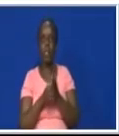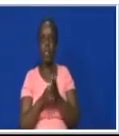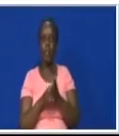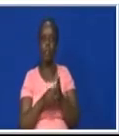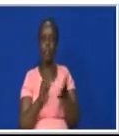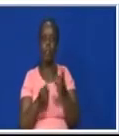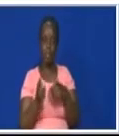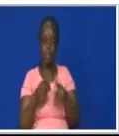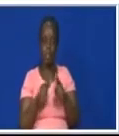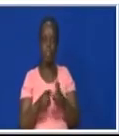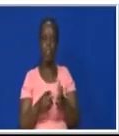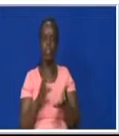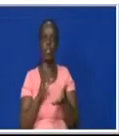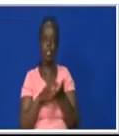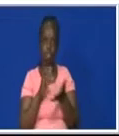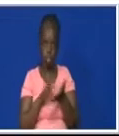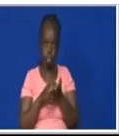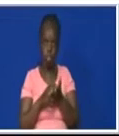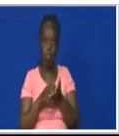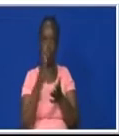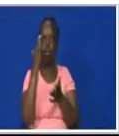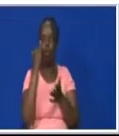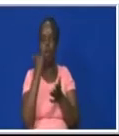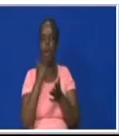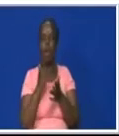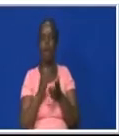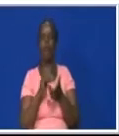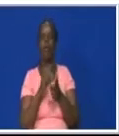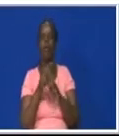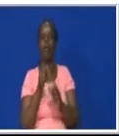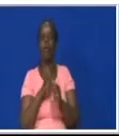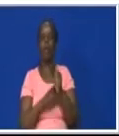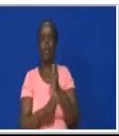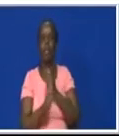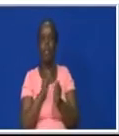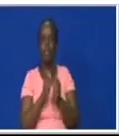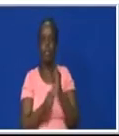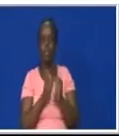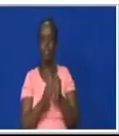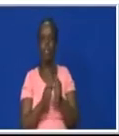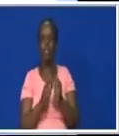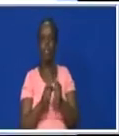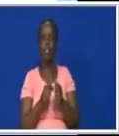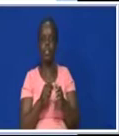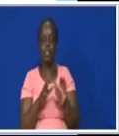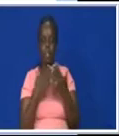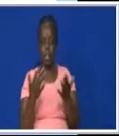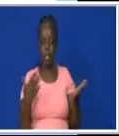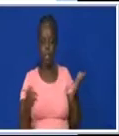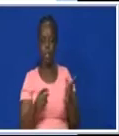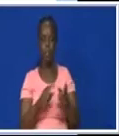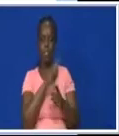means bringing out the situation why or under which the item in